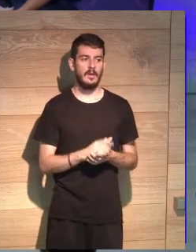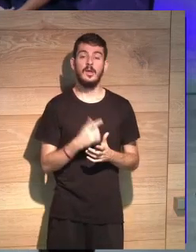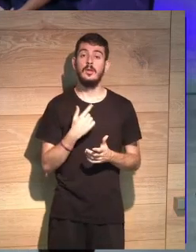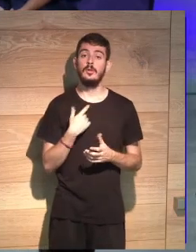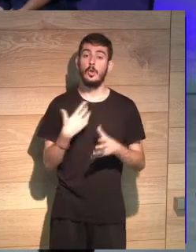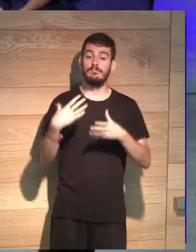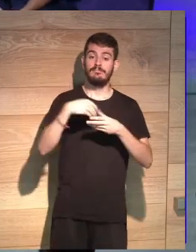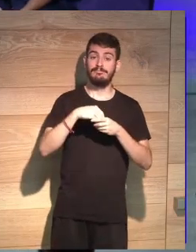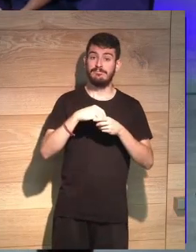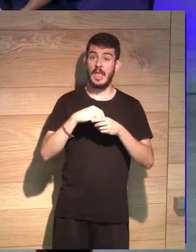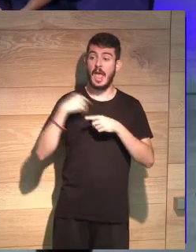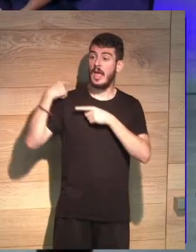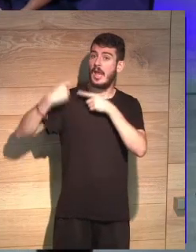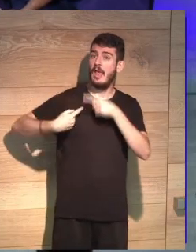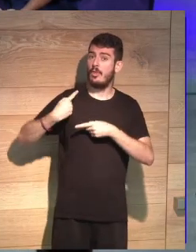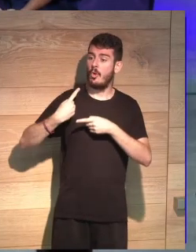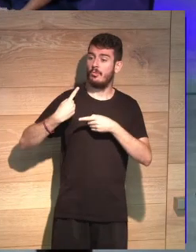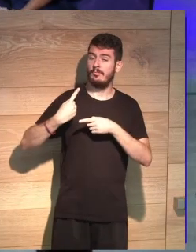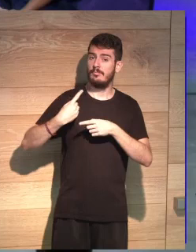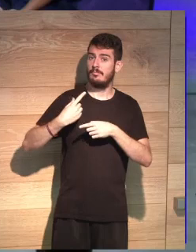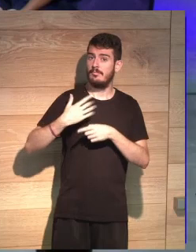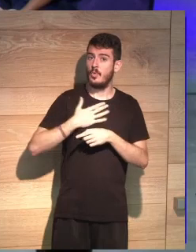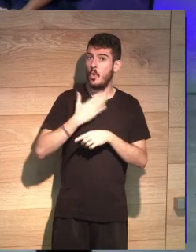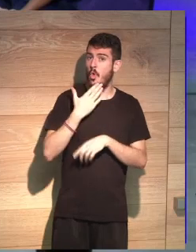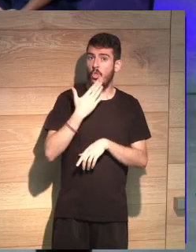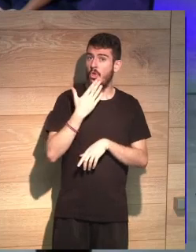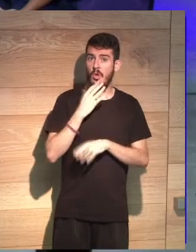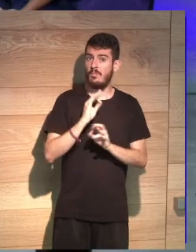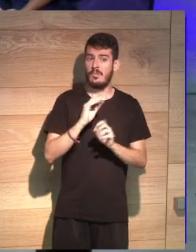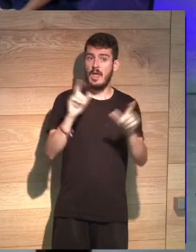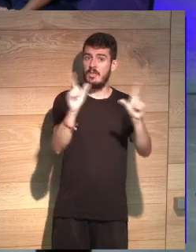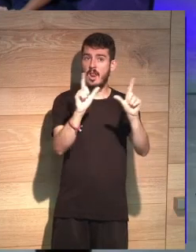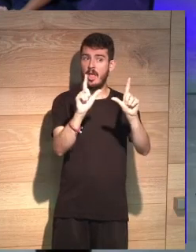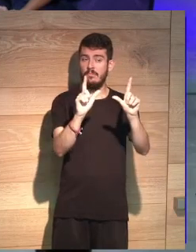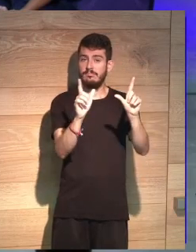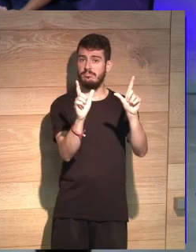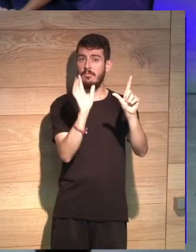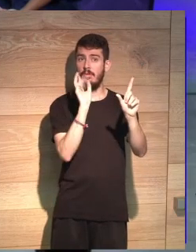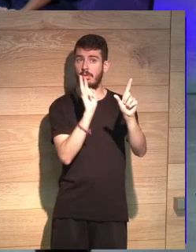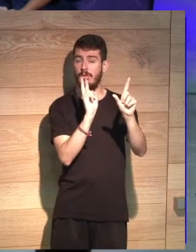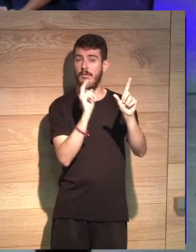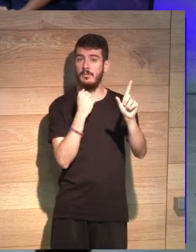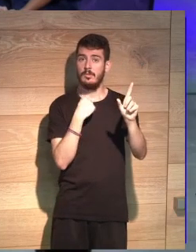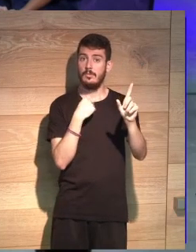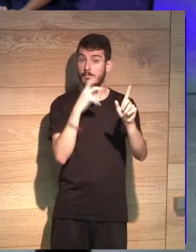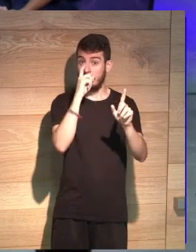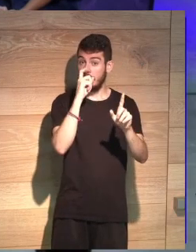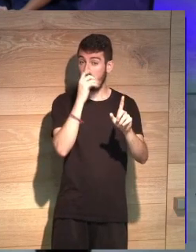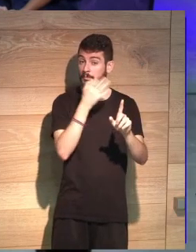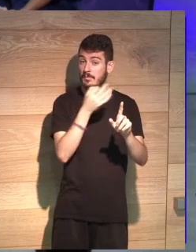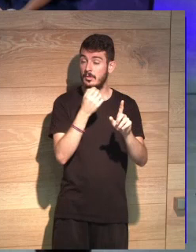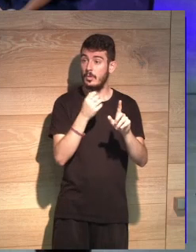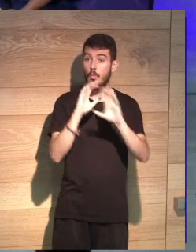is evolving. I belong to the generation where our only entertainment was TV, and I remember